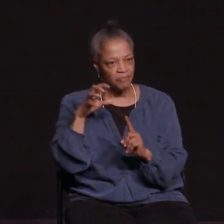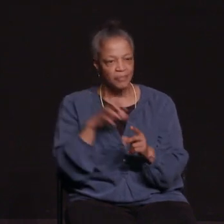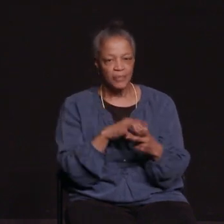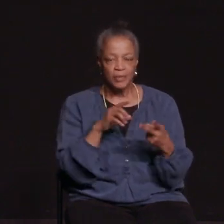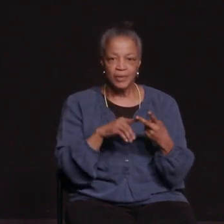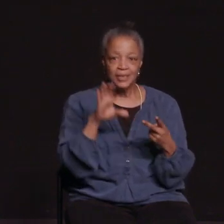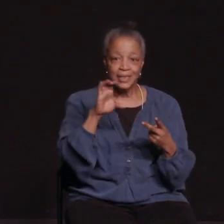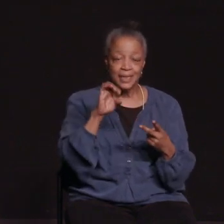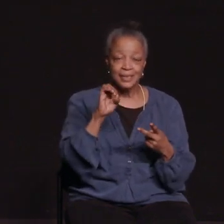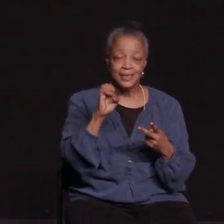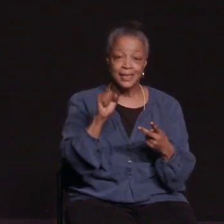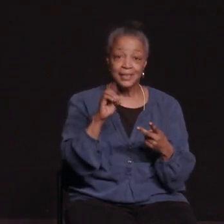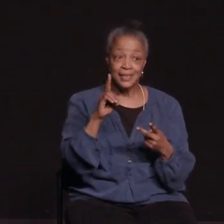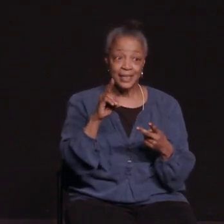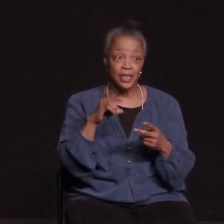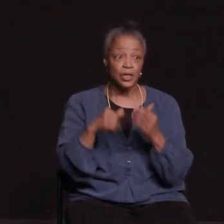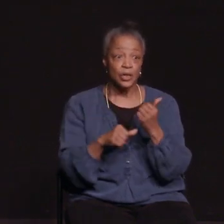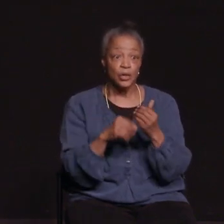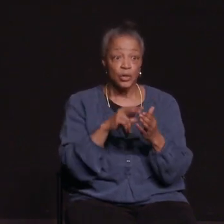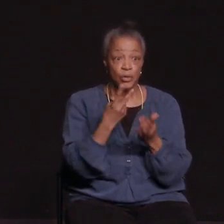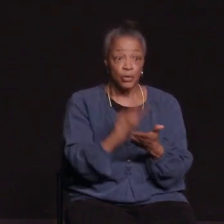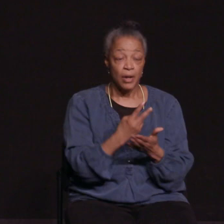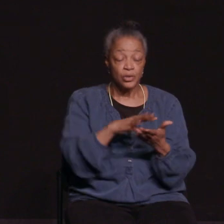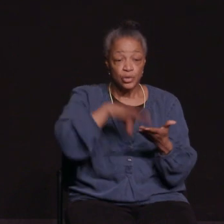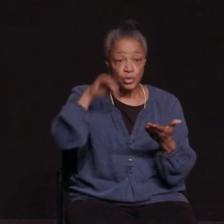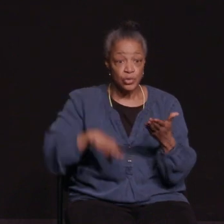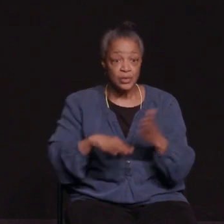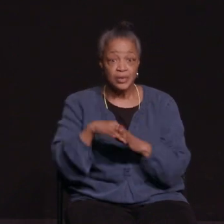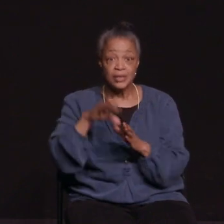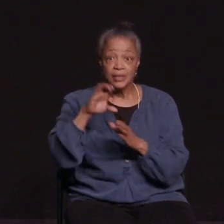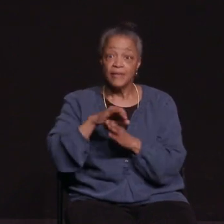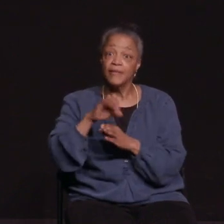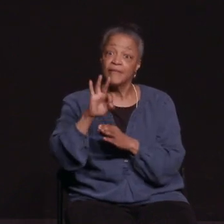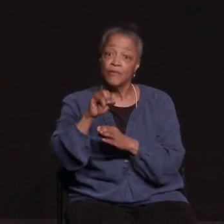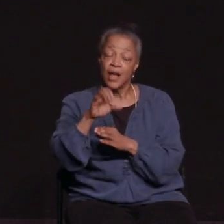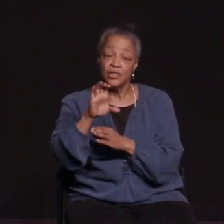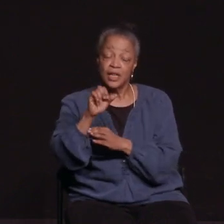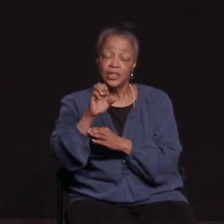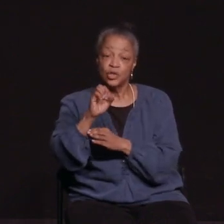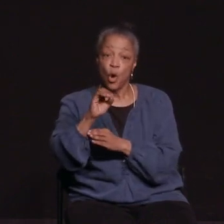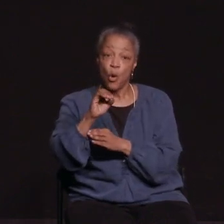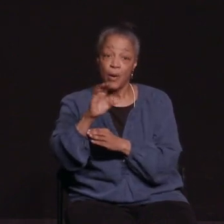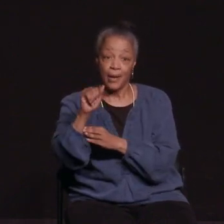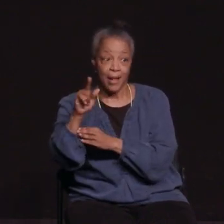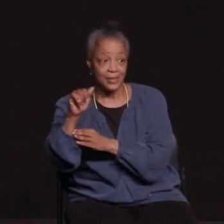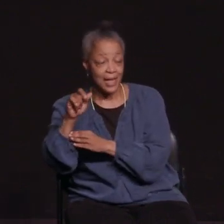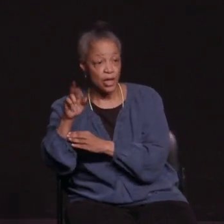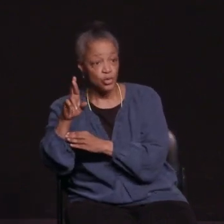BSC graduate student assistants Francesca Araujo and Alexandra Gassese,